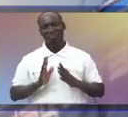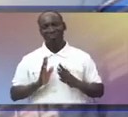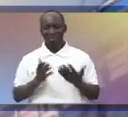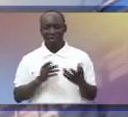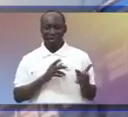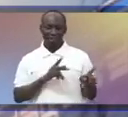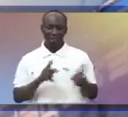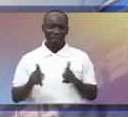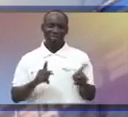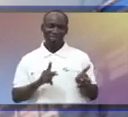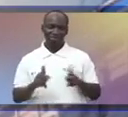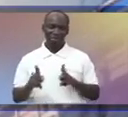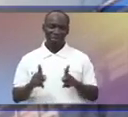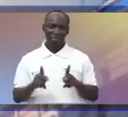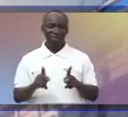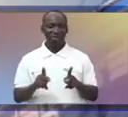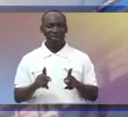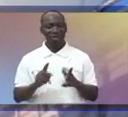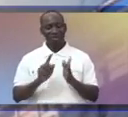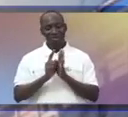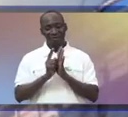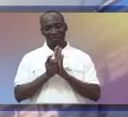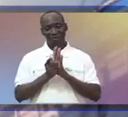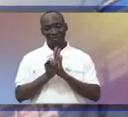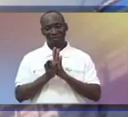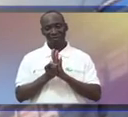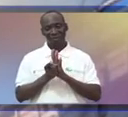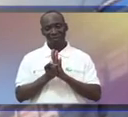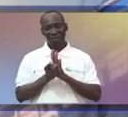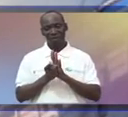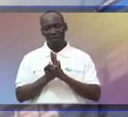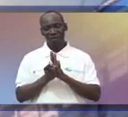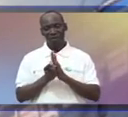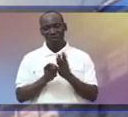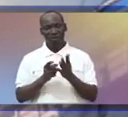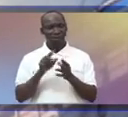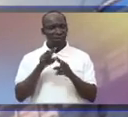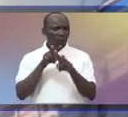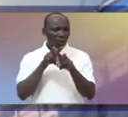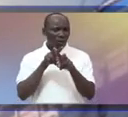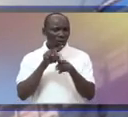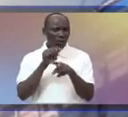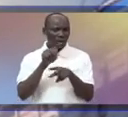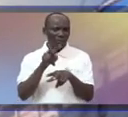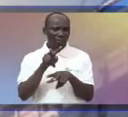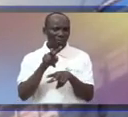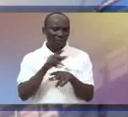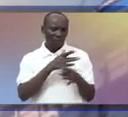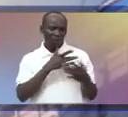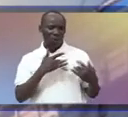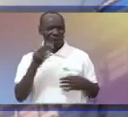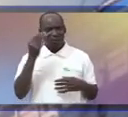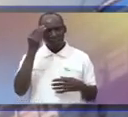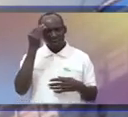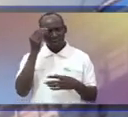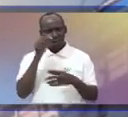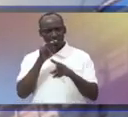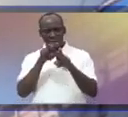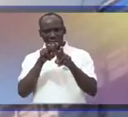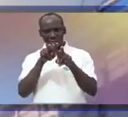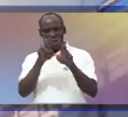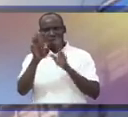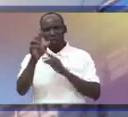se da ye nemu yi nsem a ye no wo beche no obemo wadwene ni wakoma asisu ye pa se se